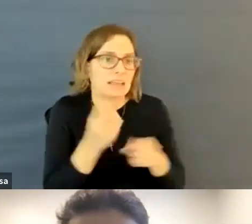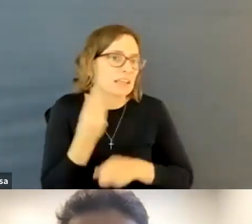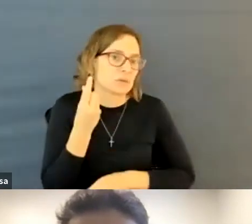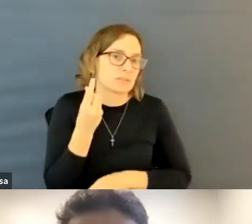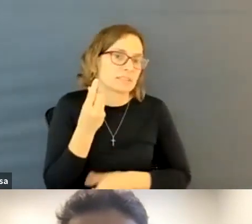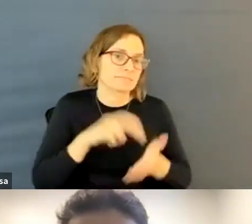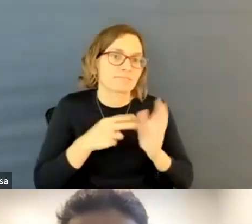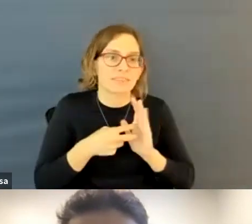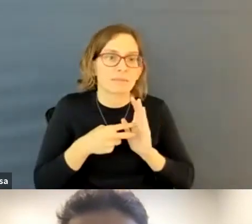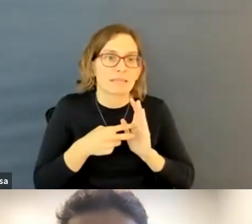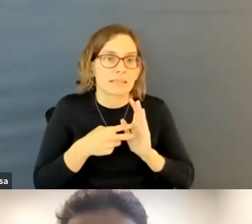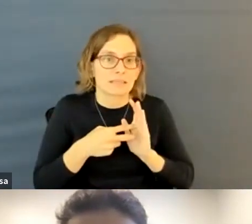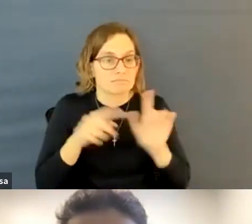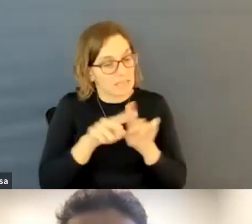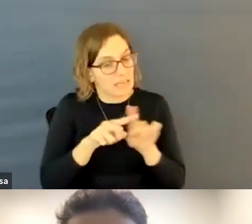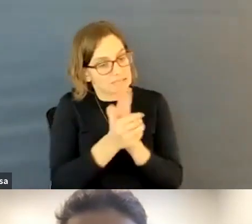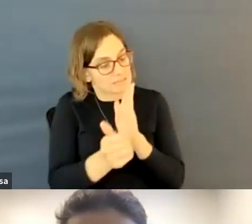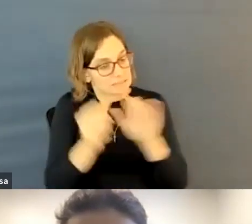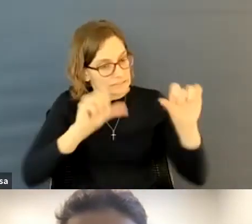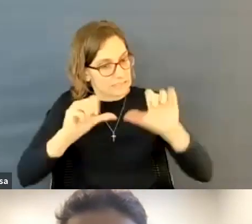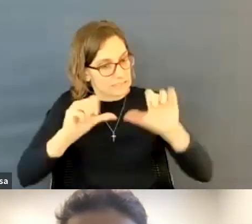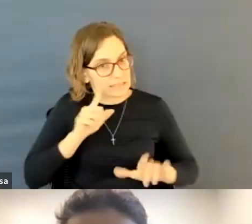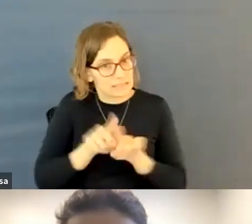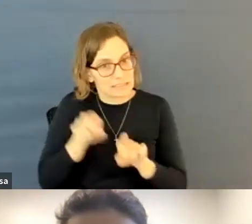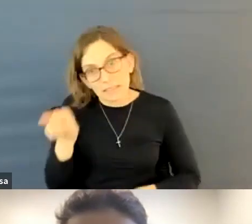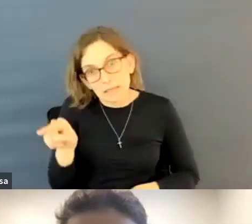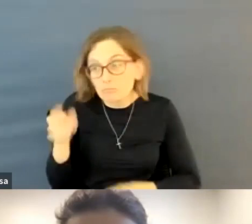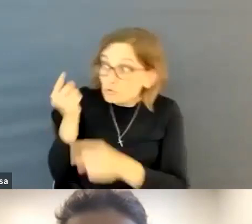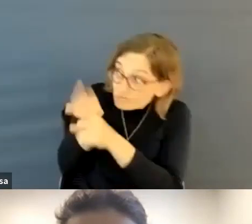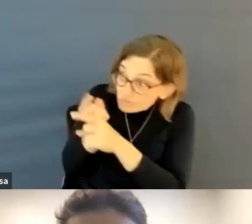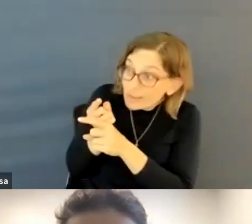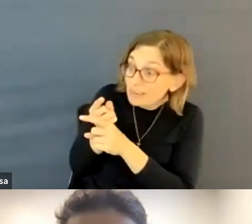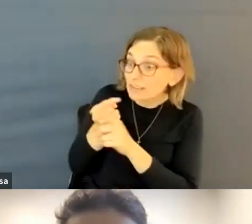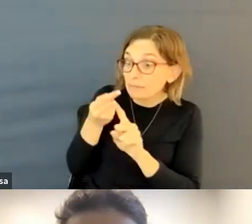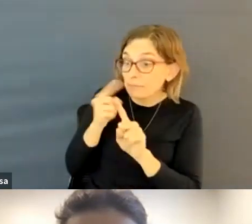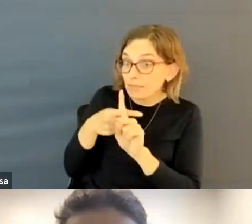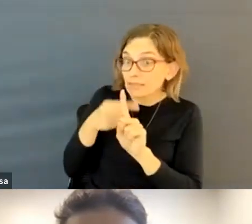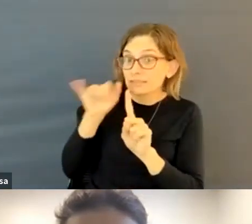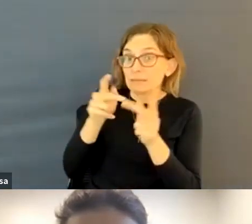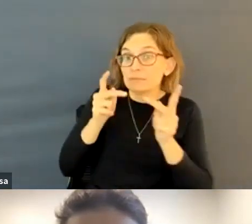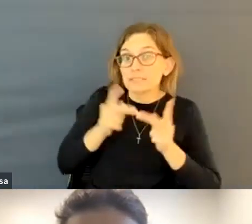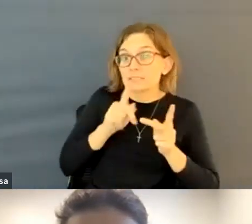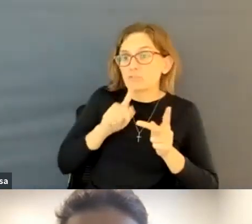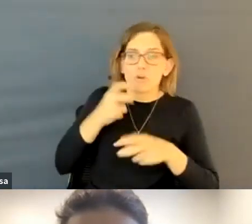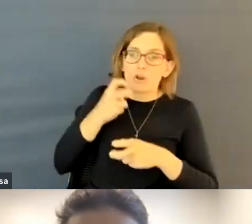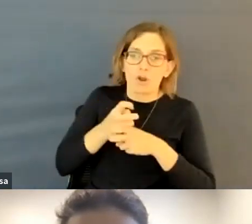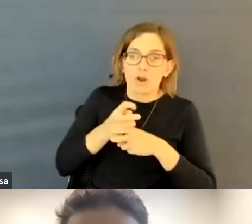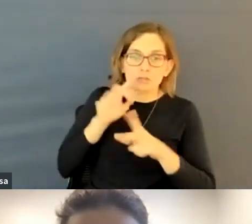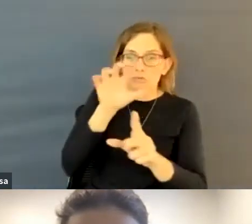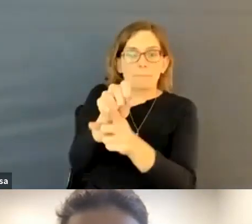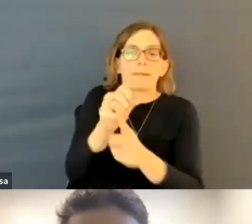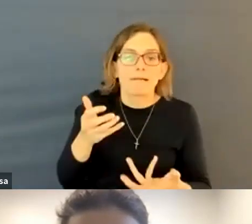I mean, I'm just as good of a scientist as he is. Right. And like those positions are just so freaking hard to come by. Like